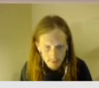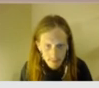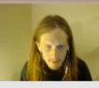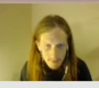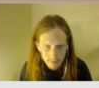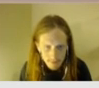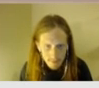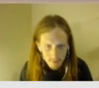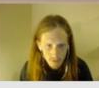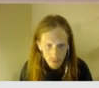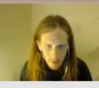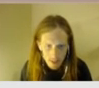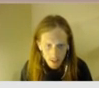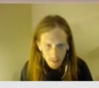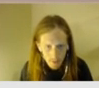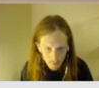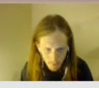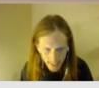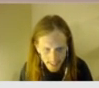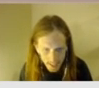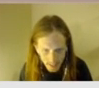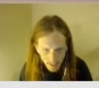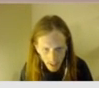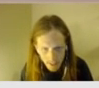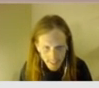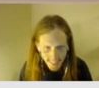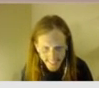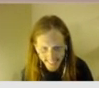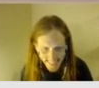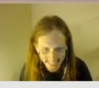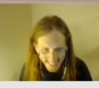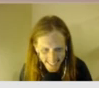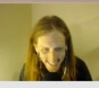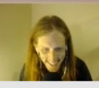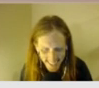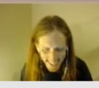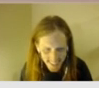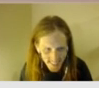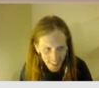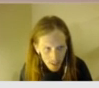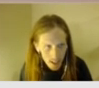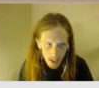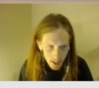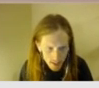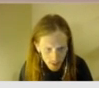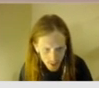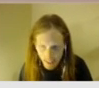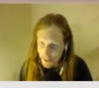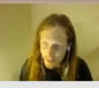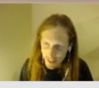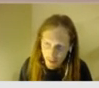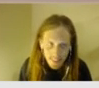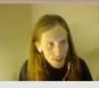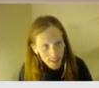as a person and as a photographer. So fantastic thoughts. I like it. Awesome, man. Well, I know I told you that